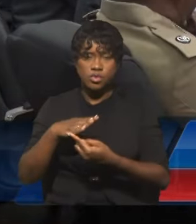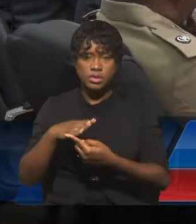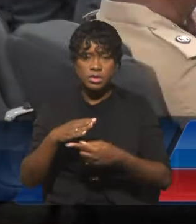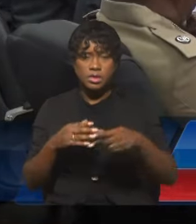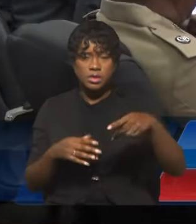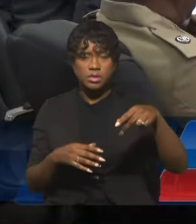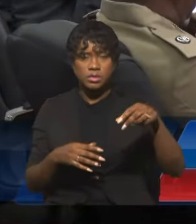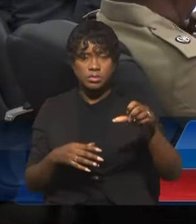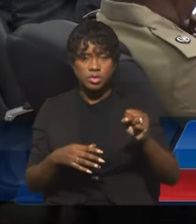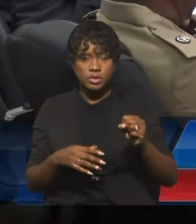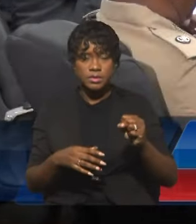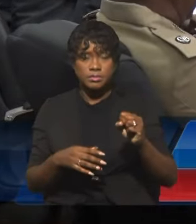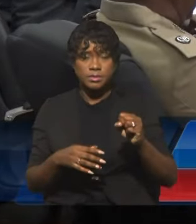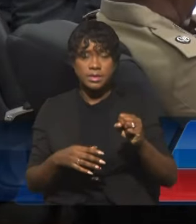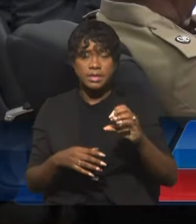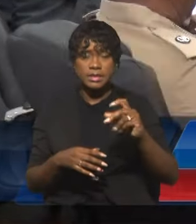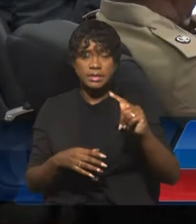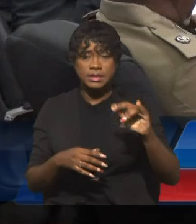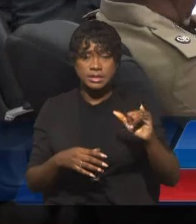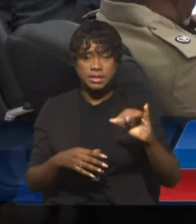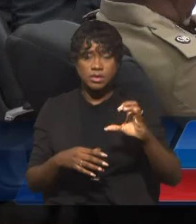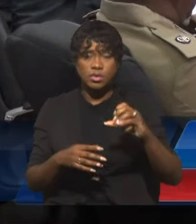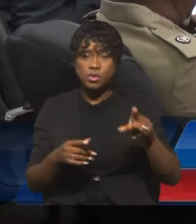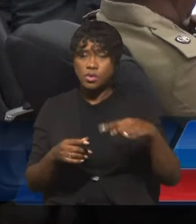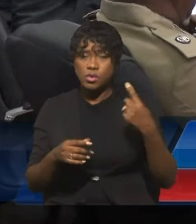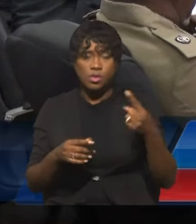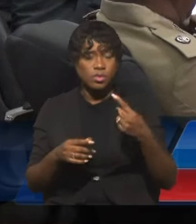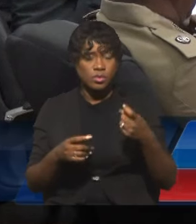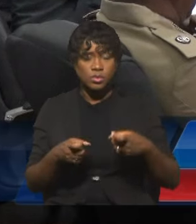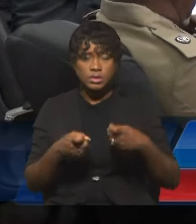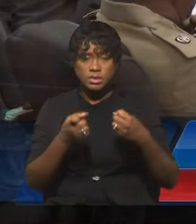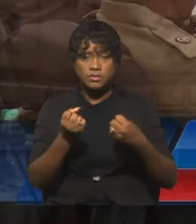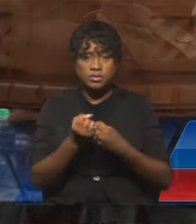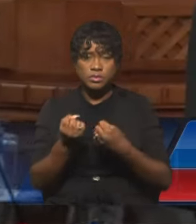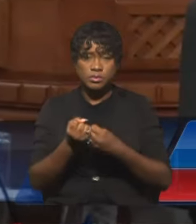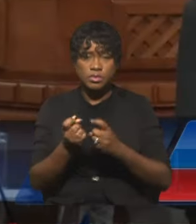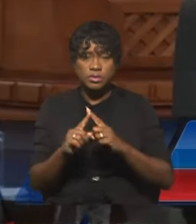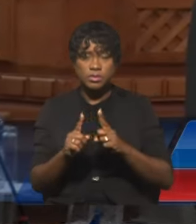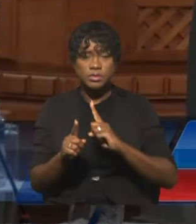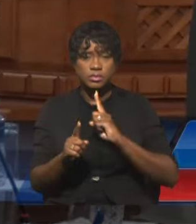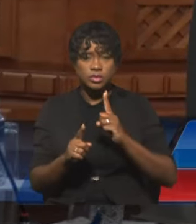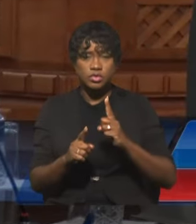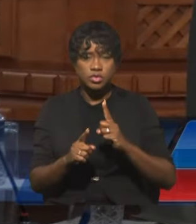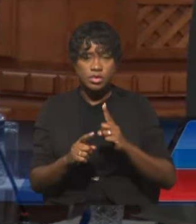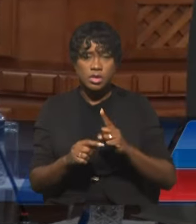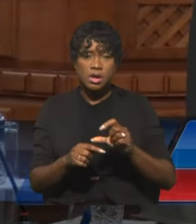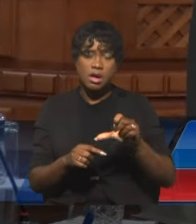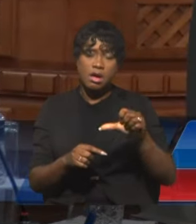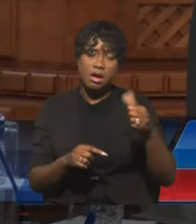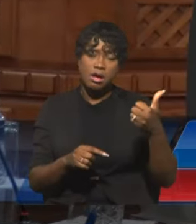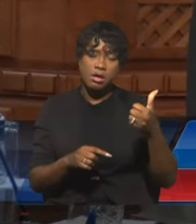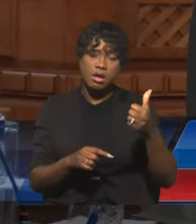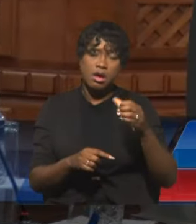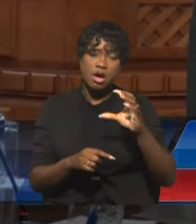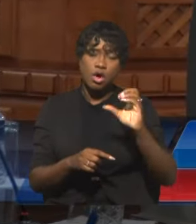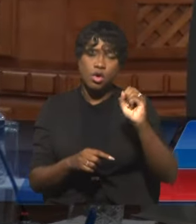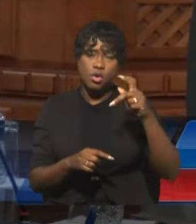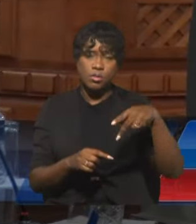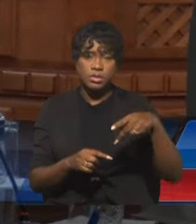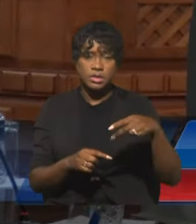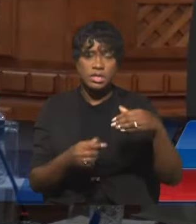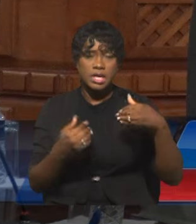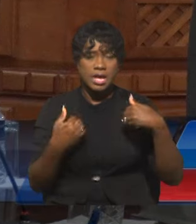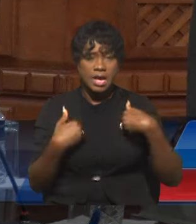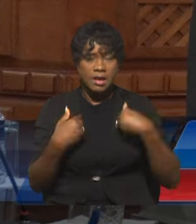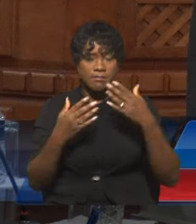of Spain City Corporation always offers its support, but he is certain that his colleagues from the neighbouring corporations have their